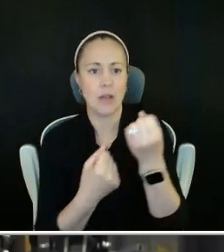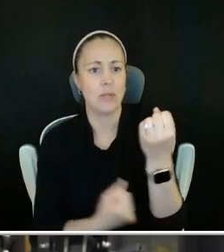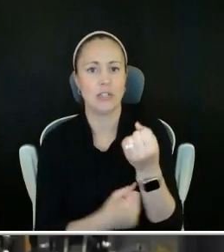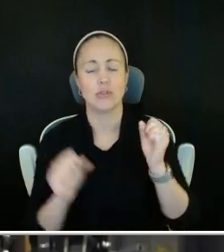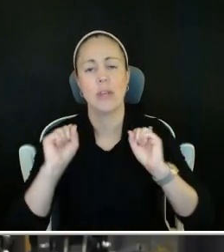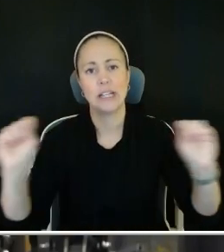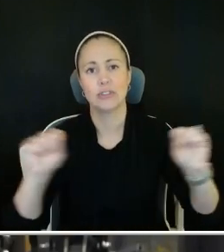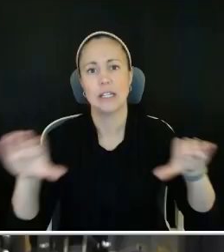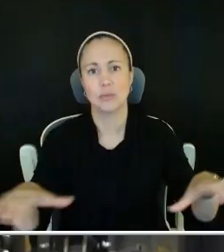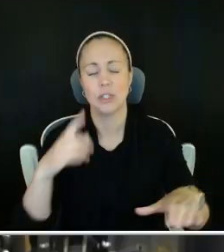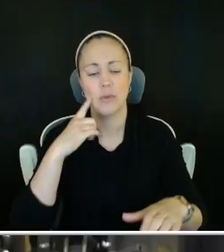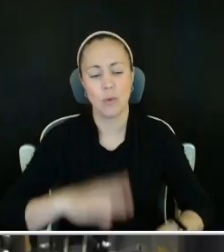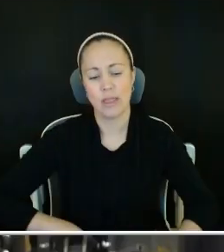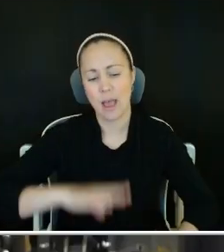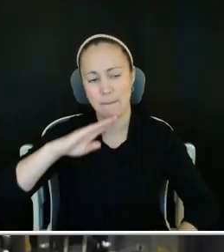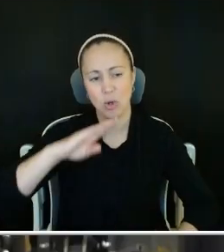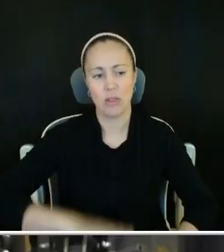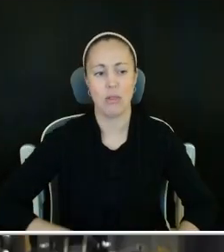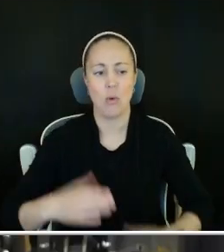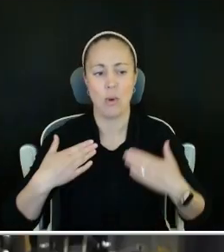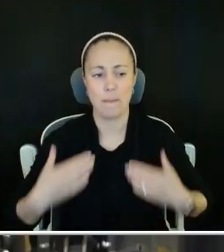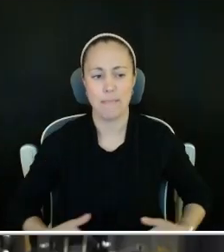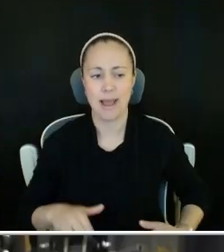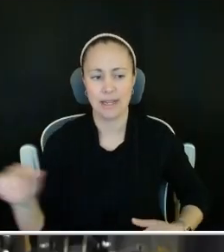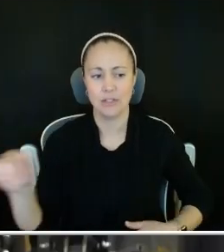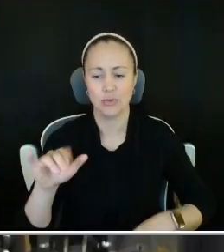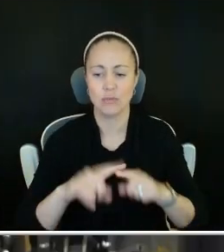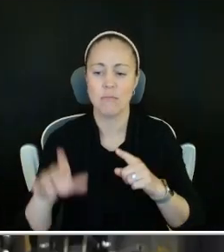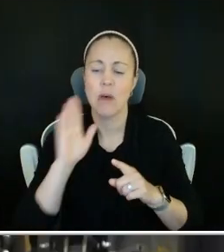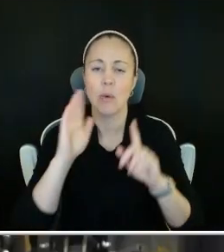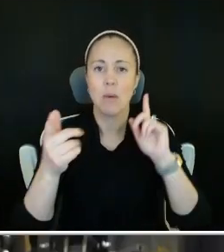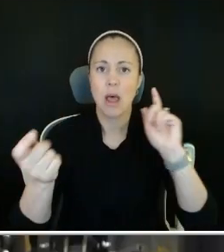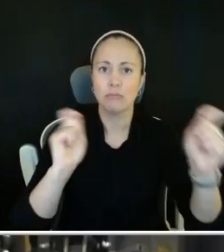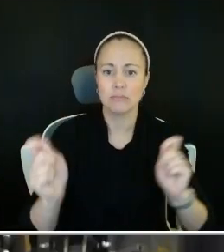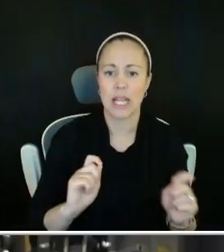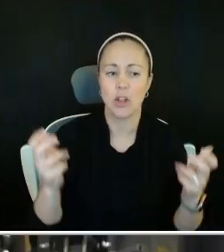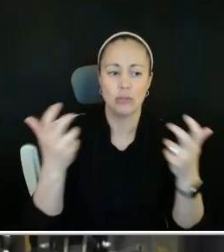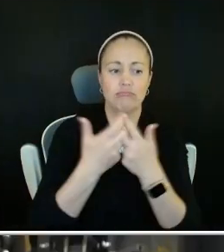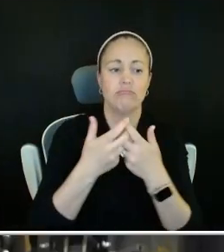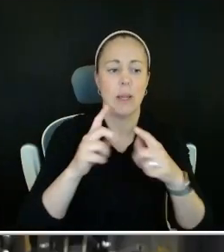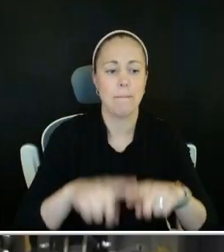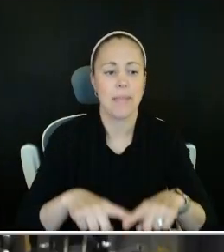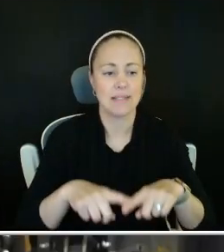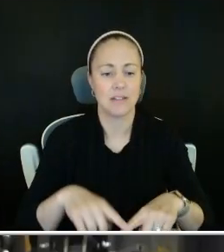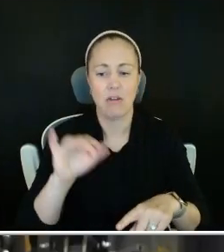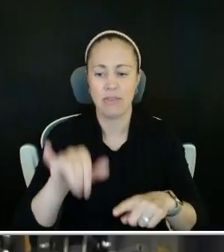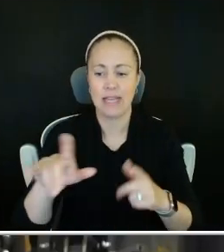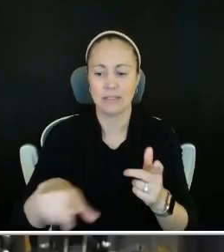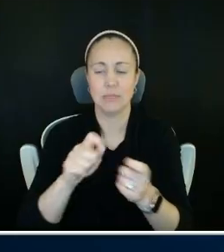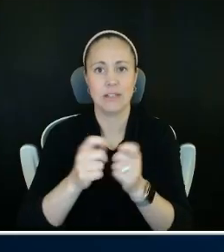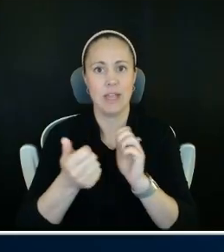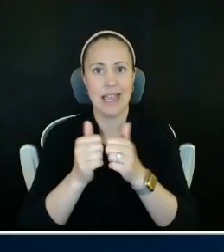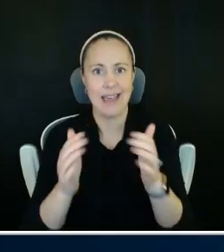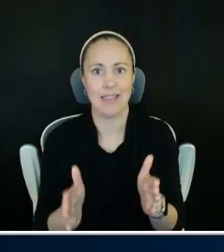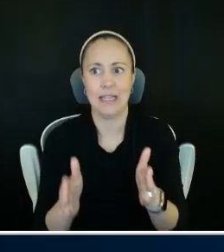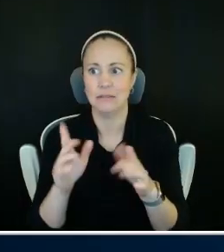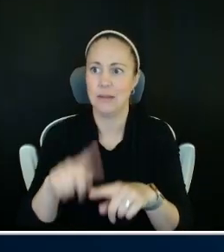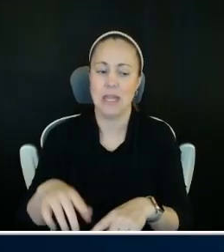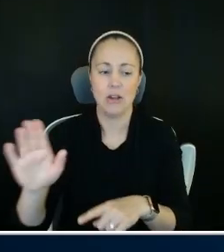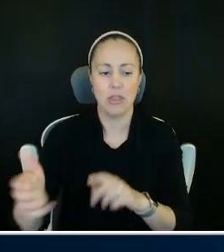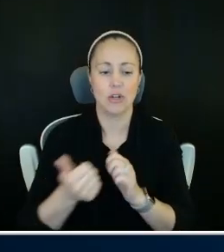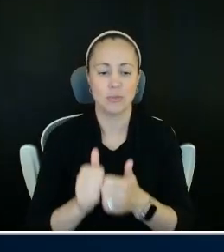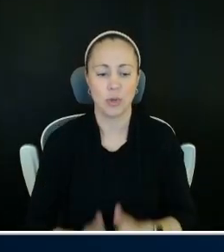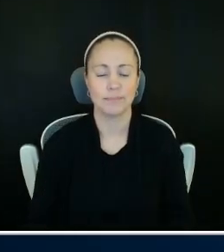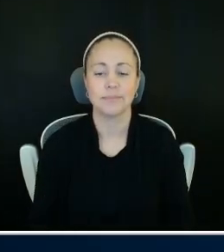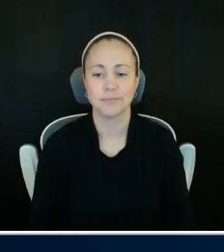will tailor it based on the individual athlete and what sport or position in that sport that they play. So Lael, who